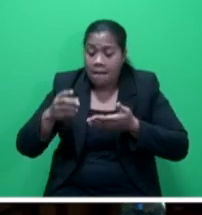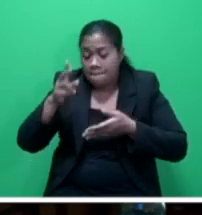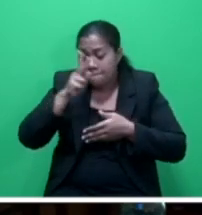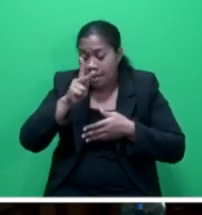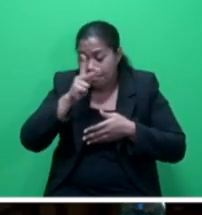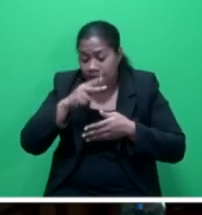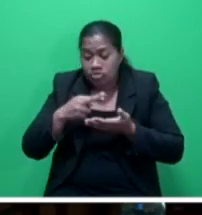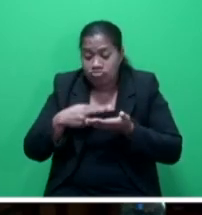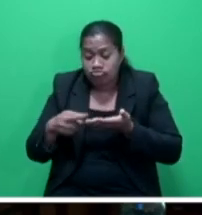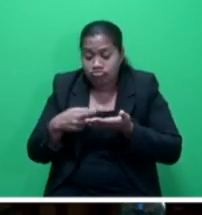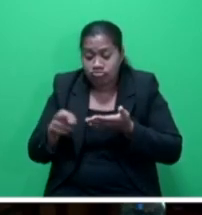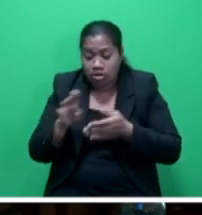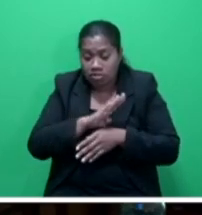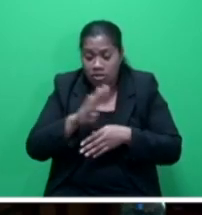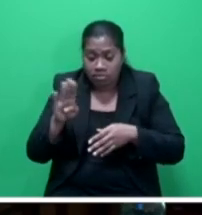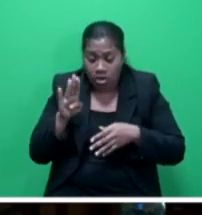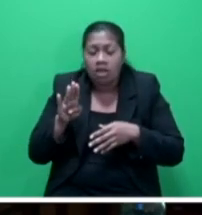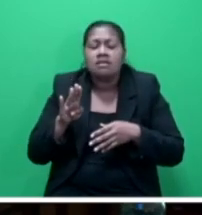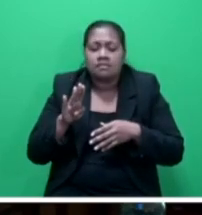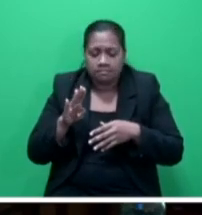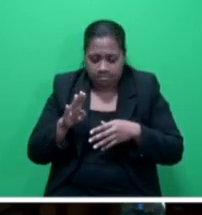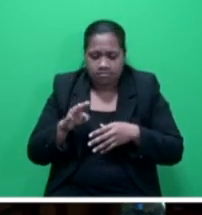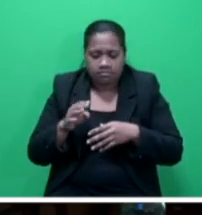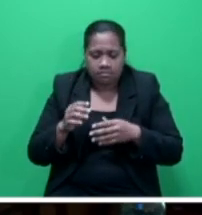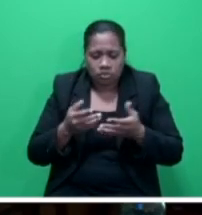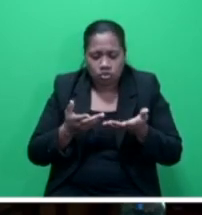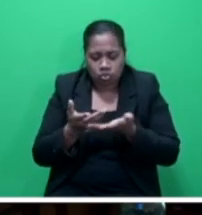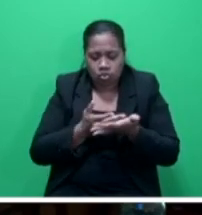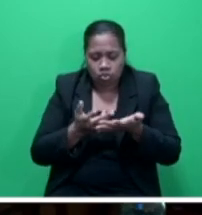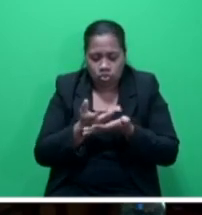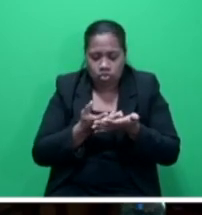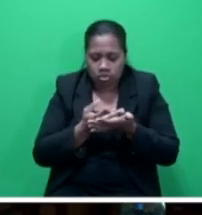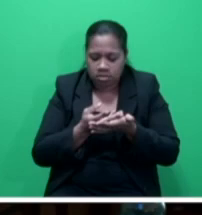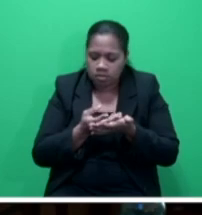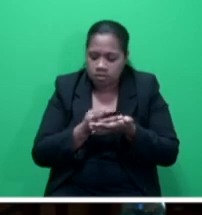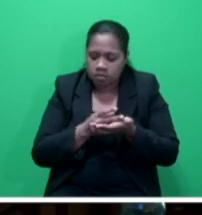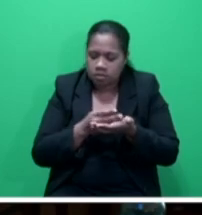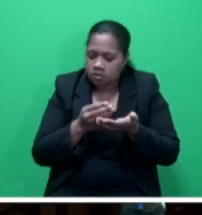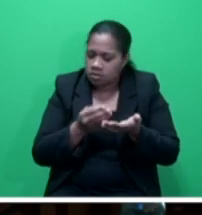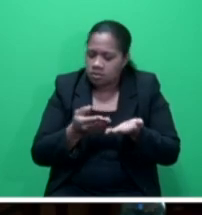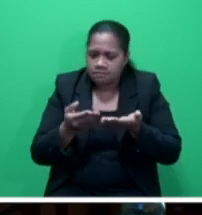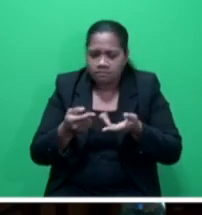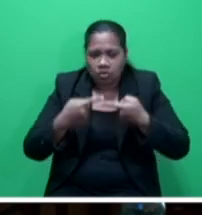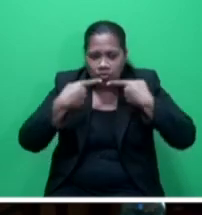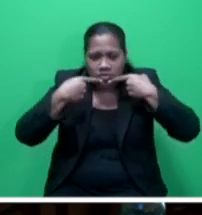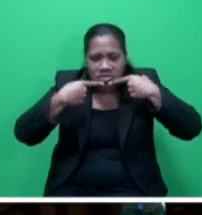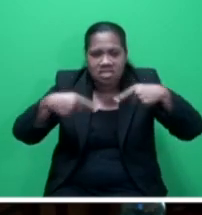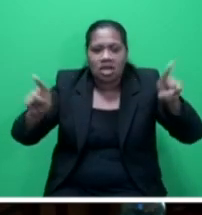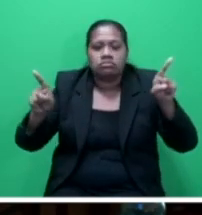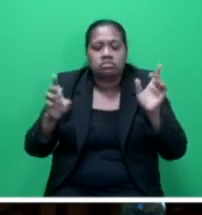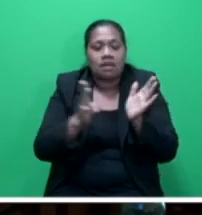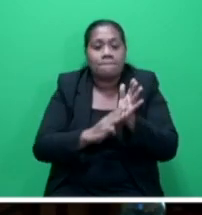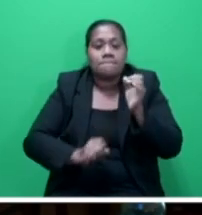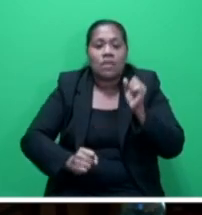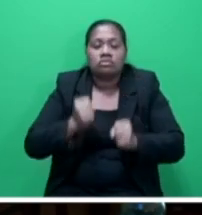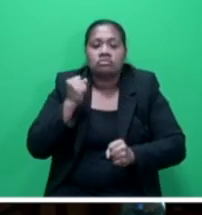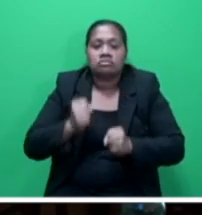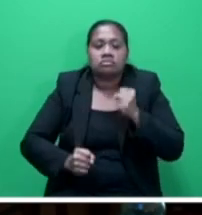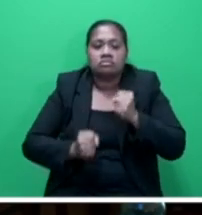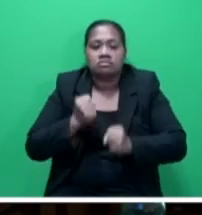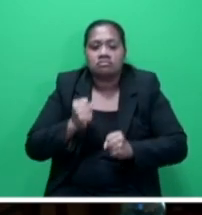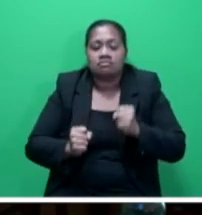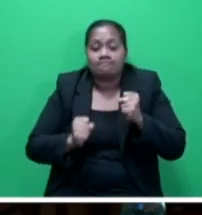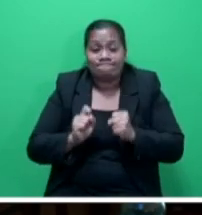relief packages to their customers. And HART made this announcement in March after the